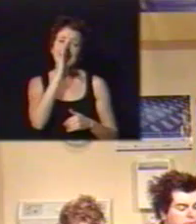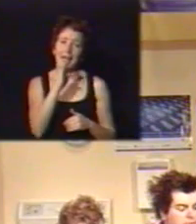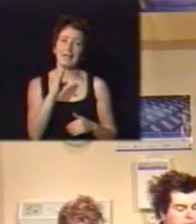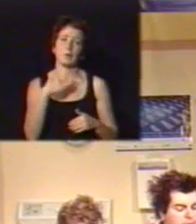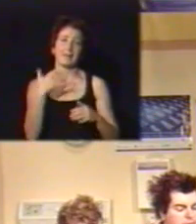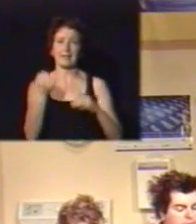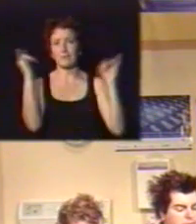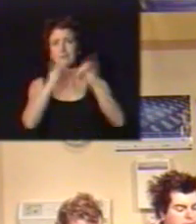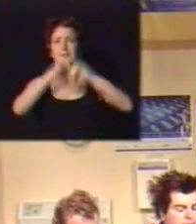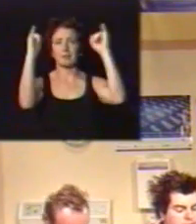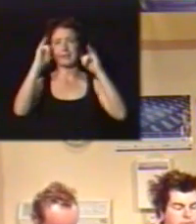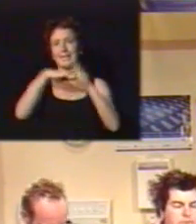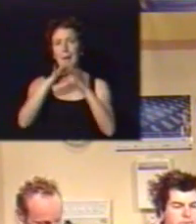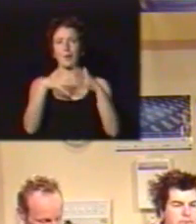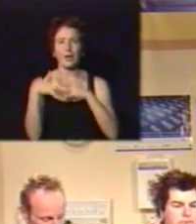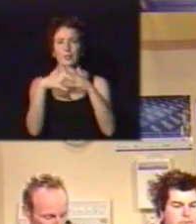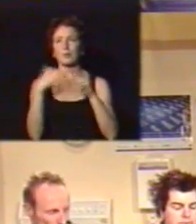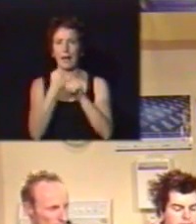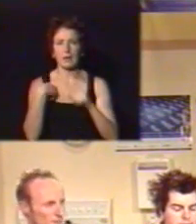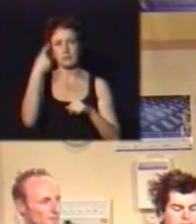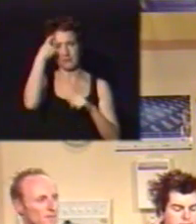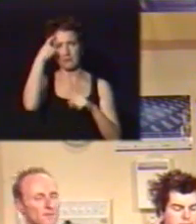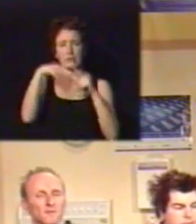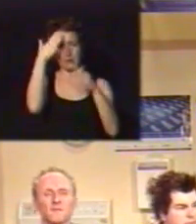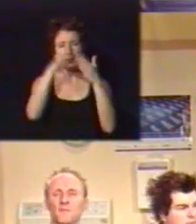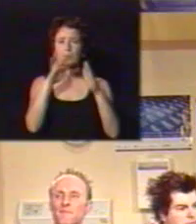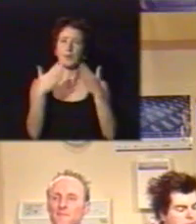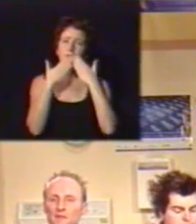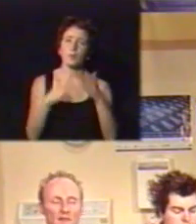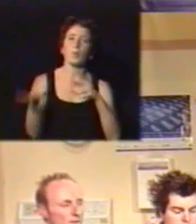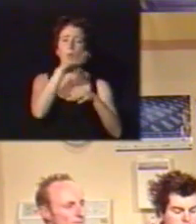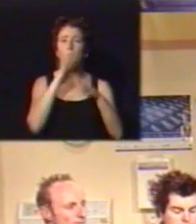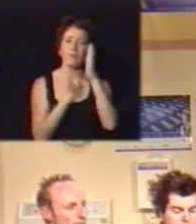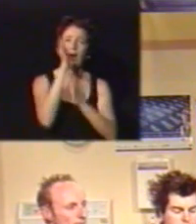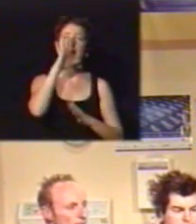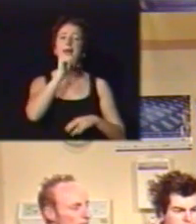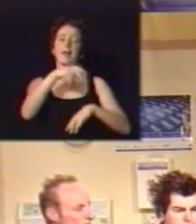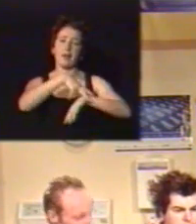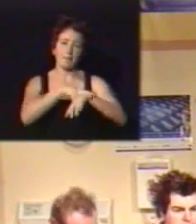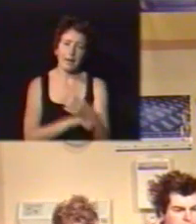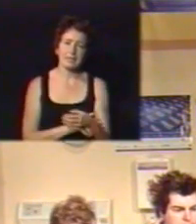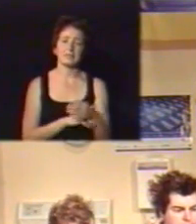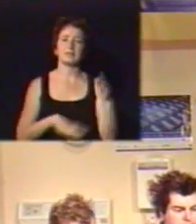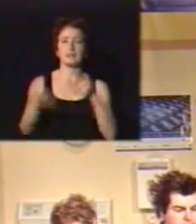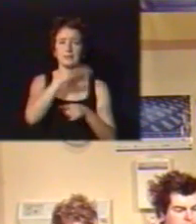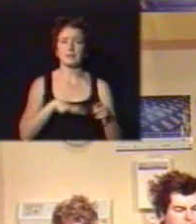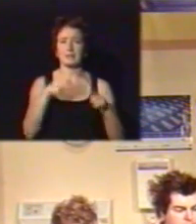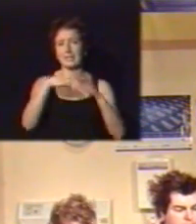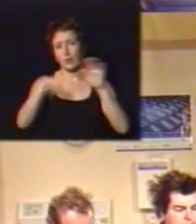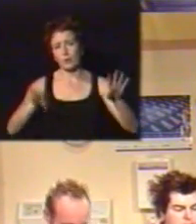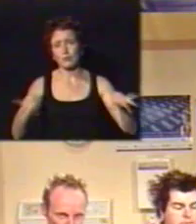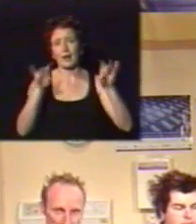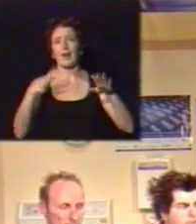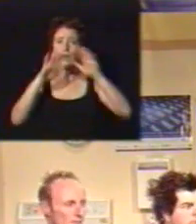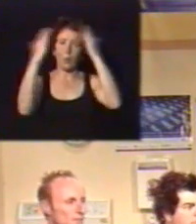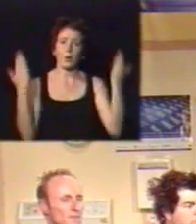appreciate our boys. Thank you to all the firemen and police and all the emergency services here in Australia and worldwide that look after us and